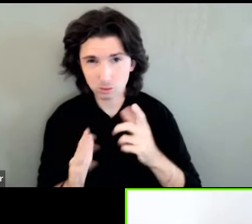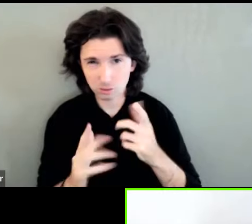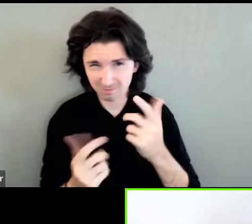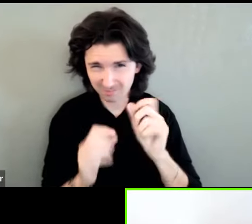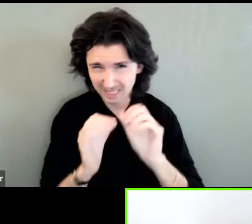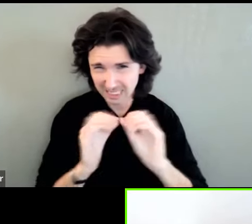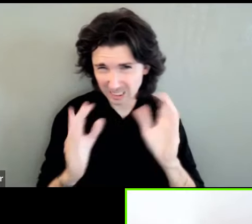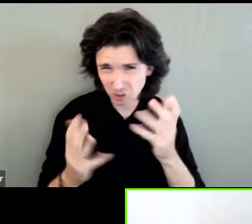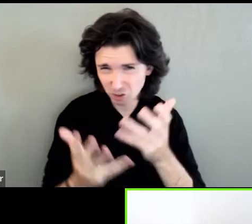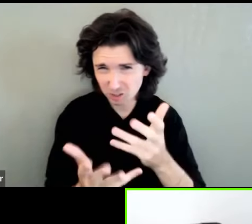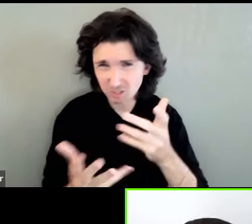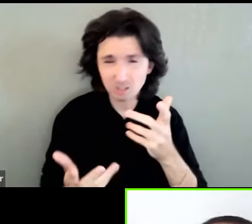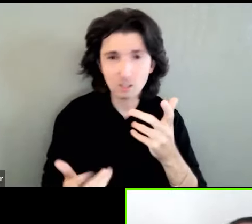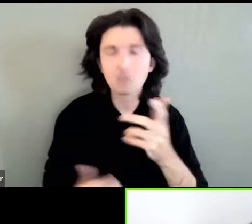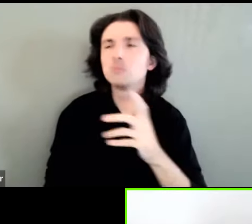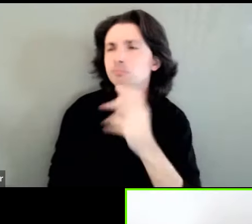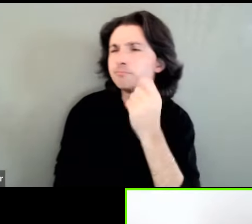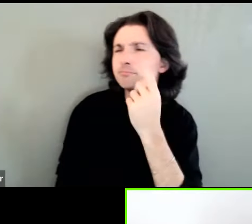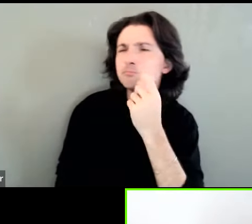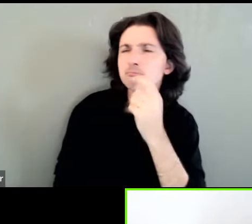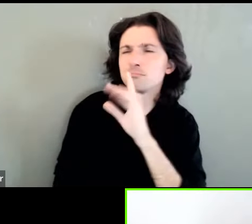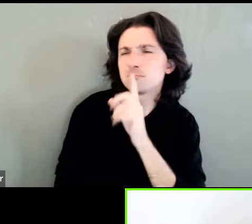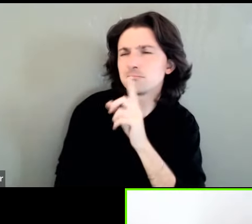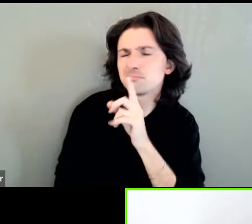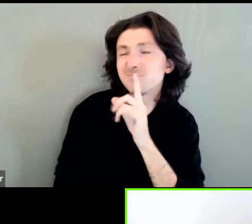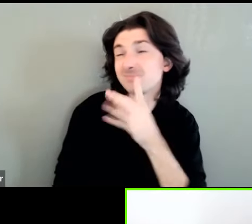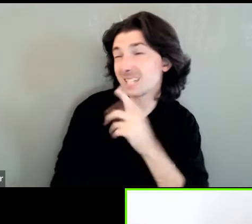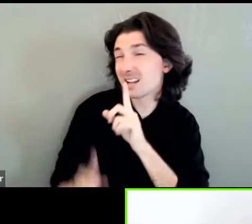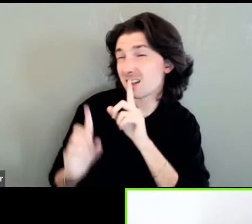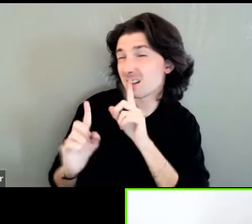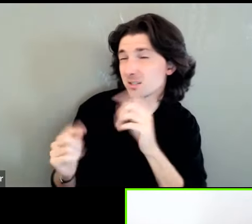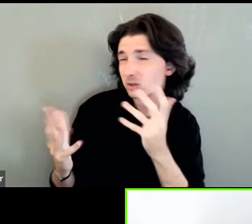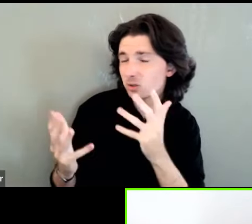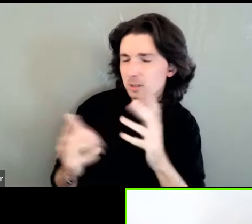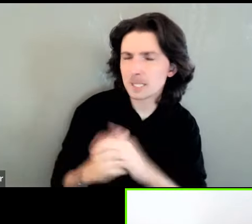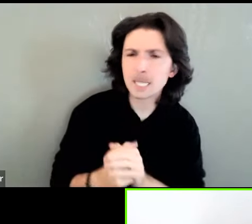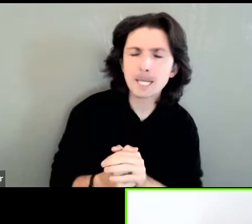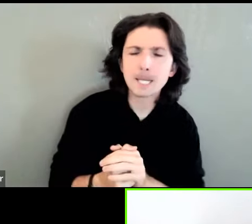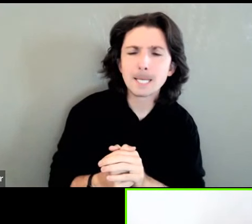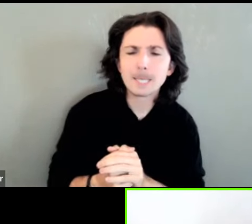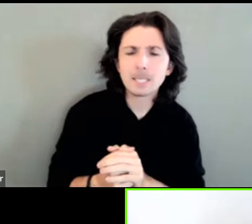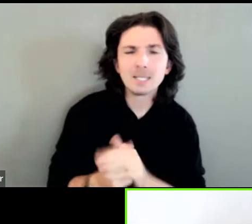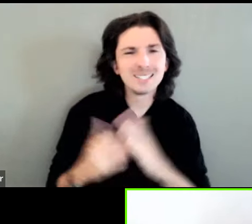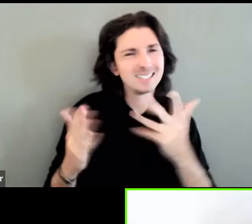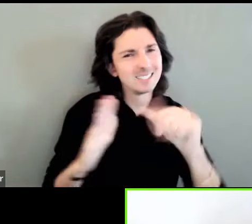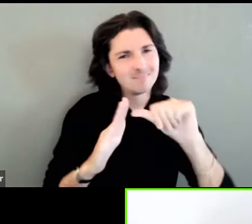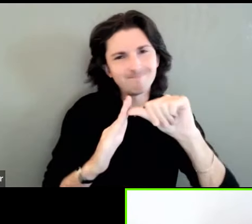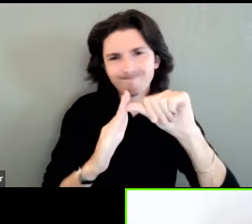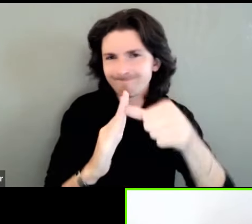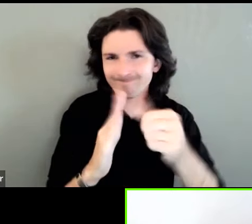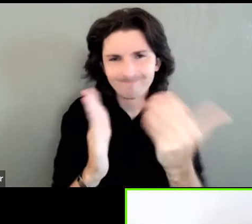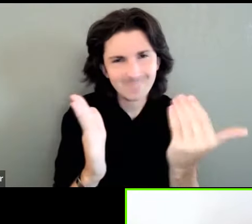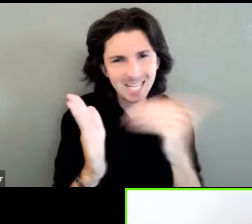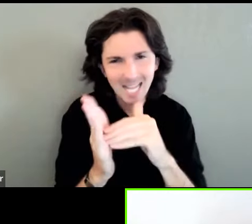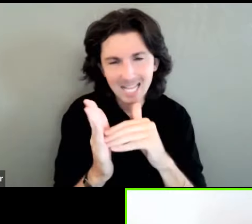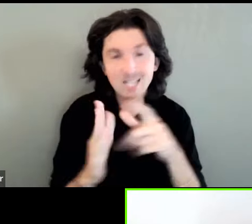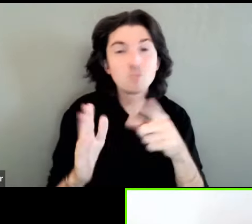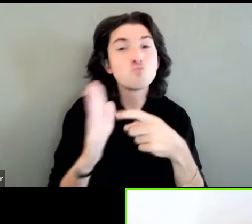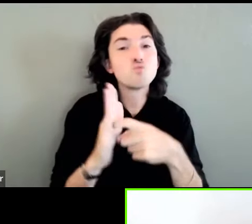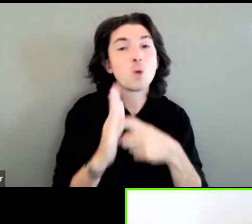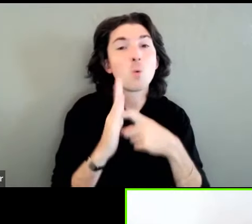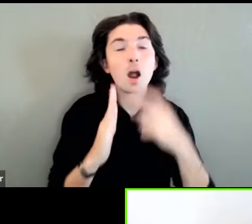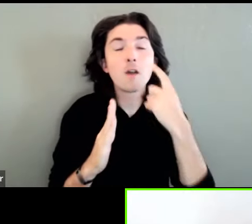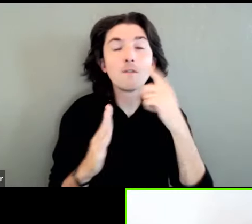I got all that. So the requirements for the meal breaks are about the break,